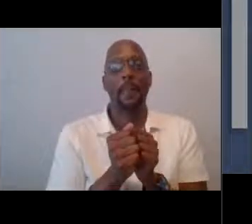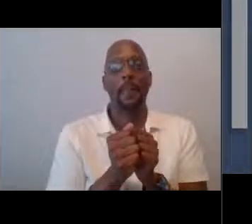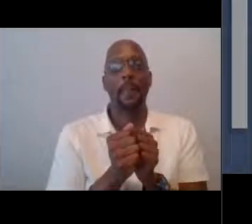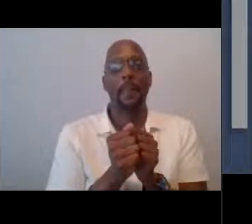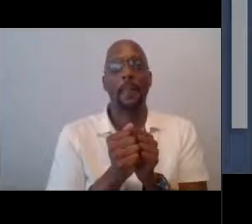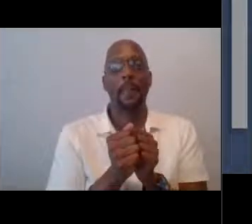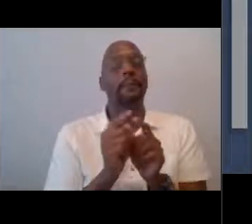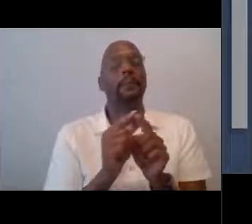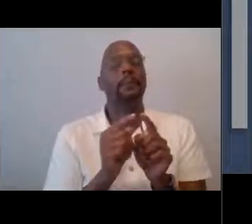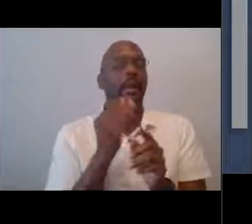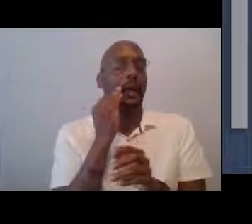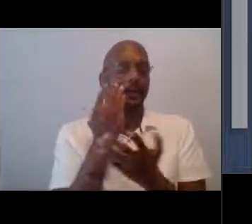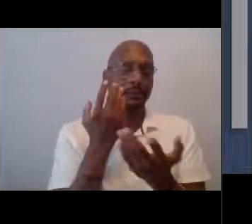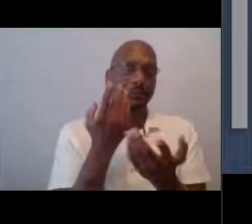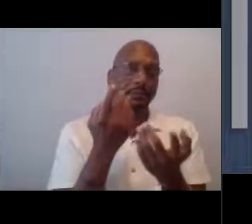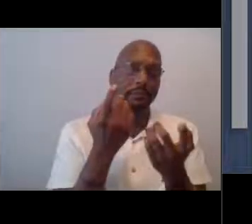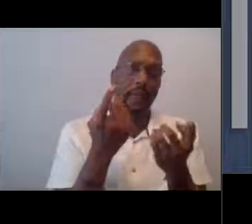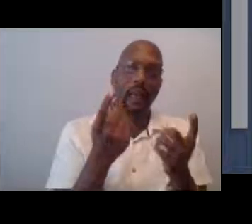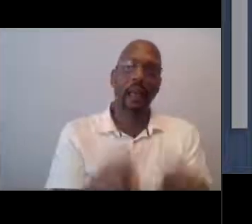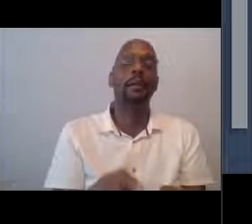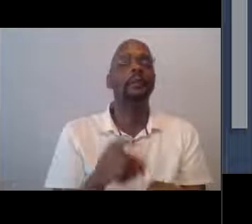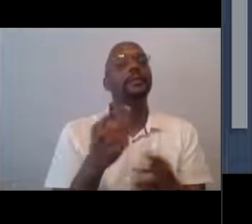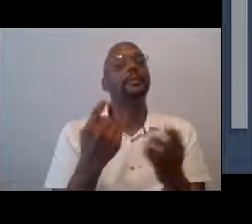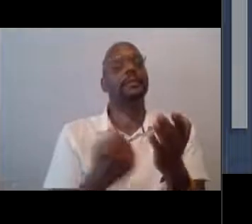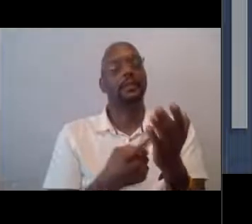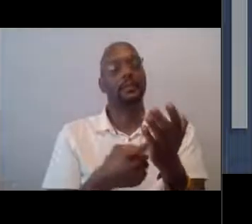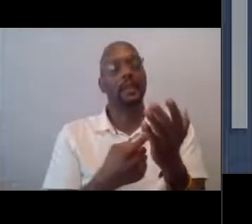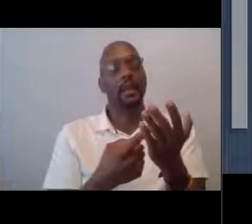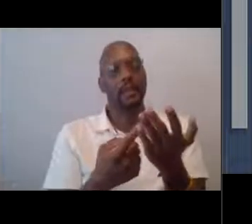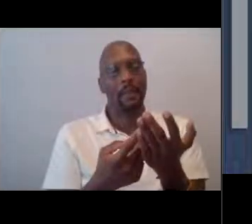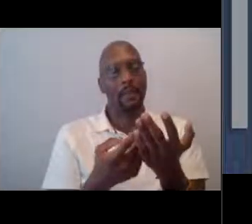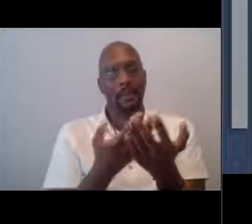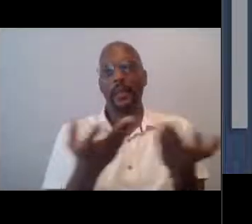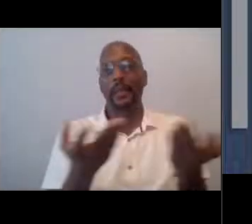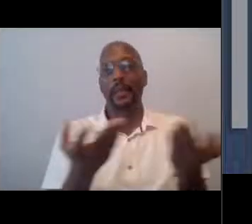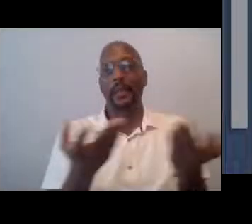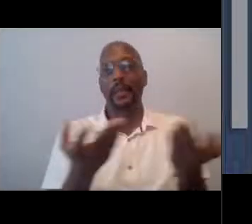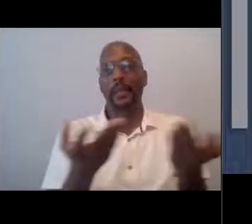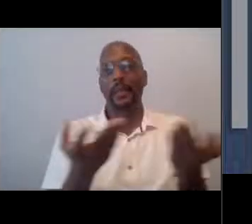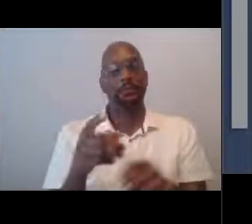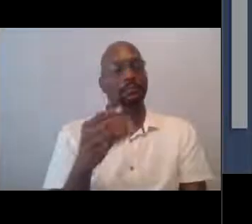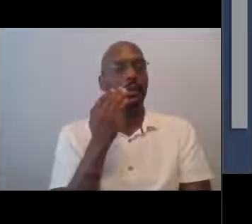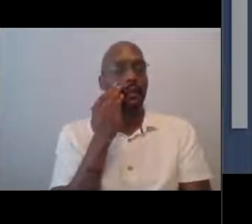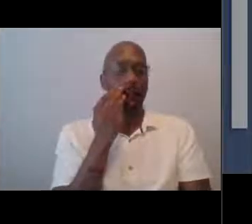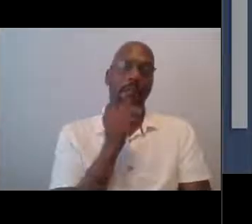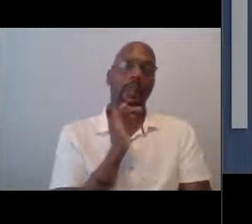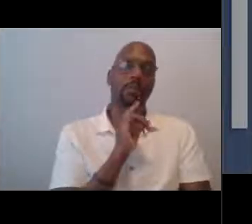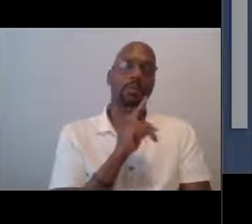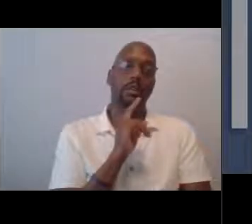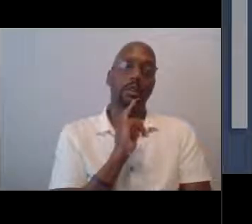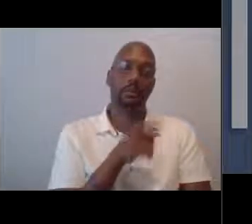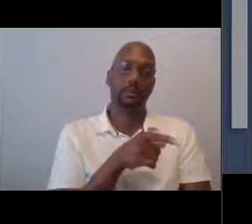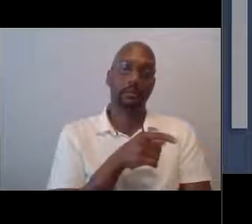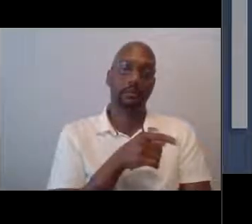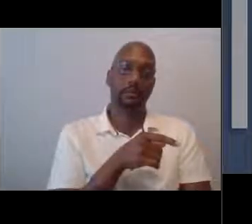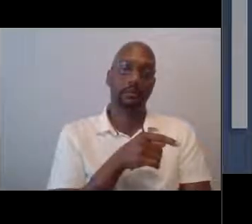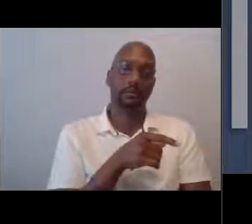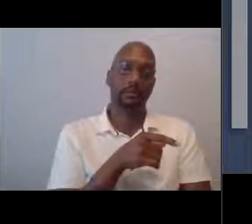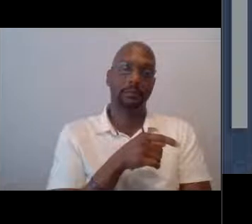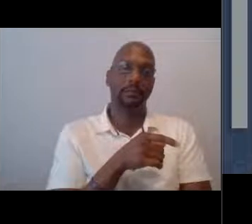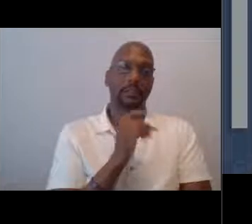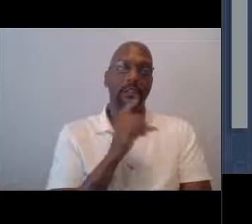that we have some of these things that happen that, really shines a light on